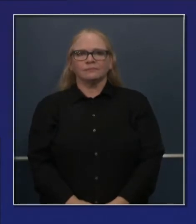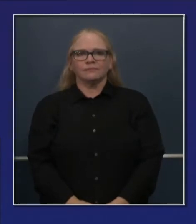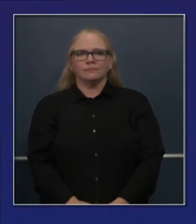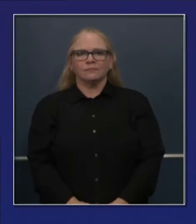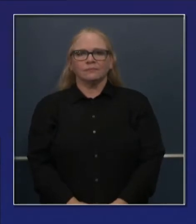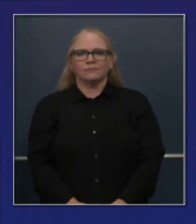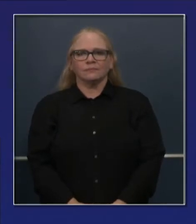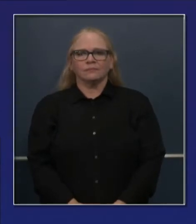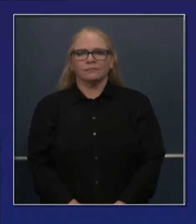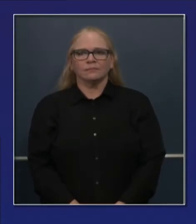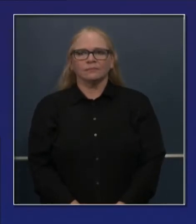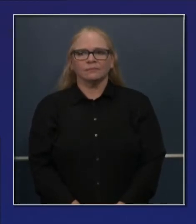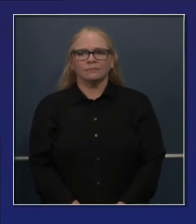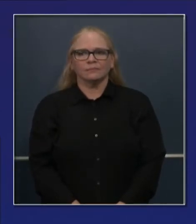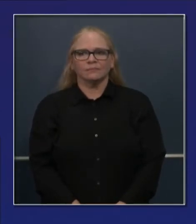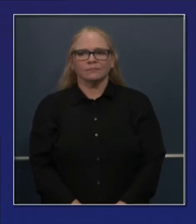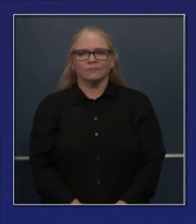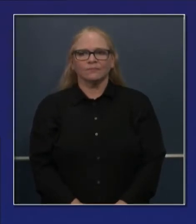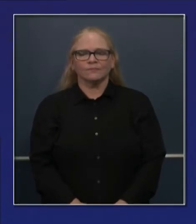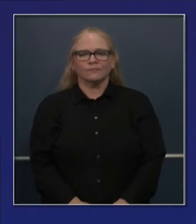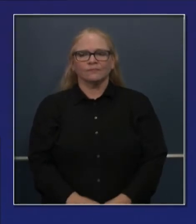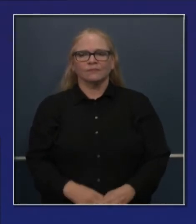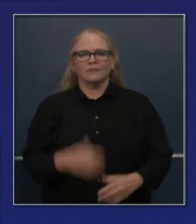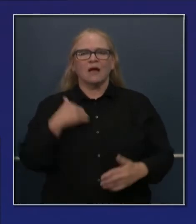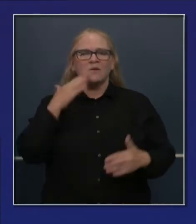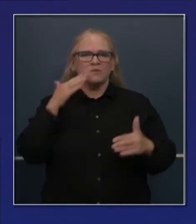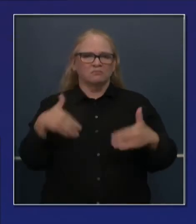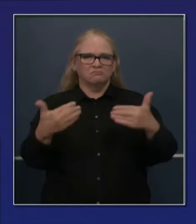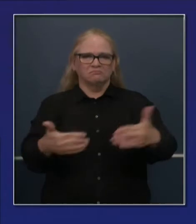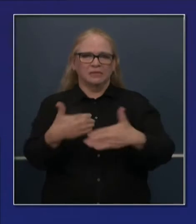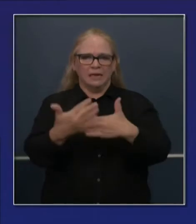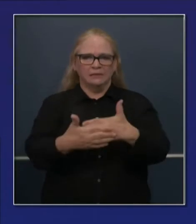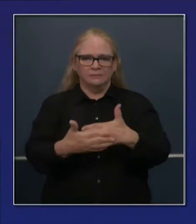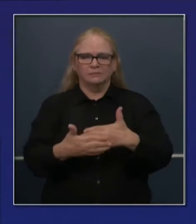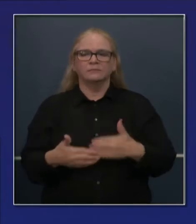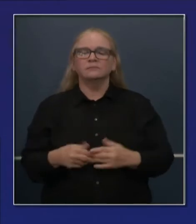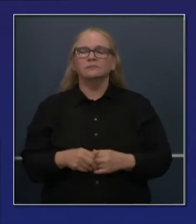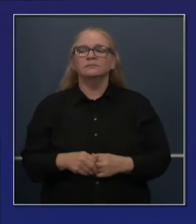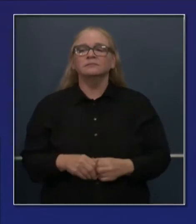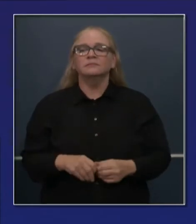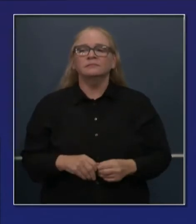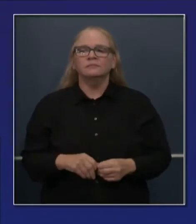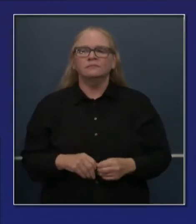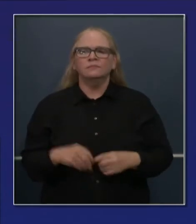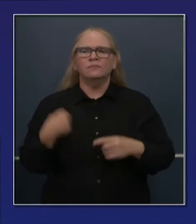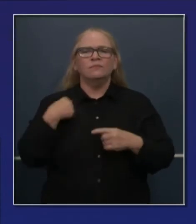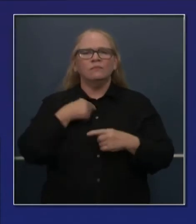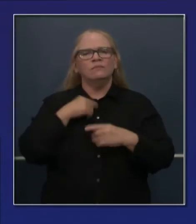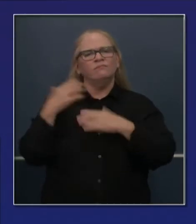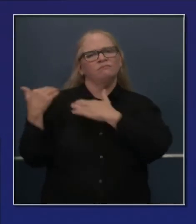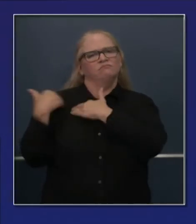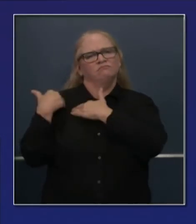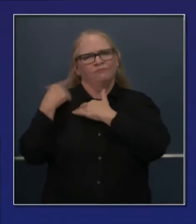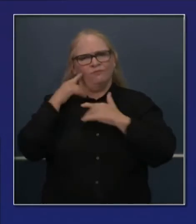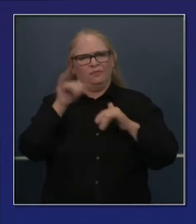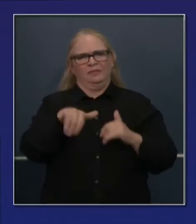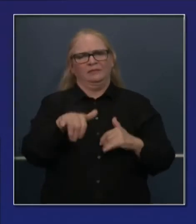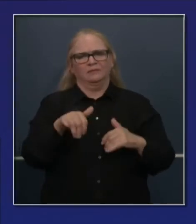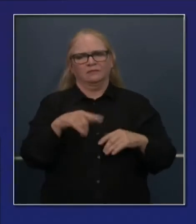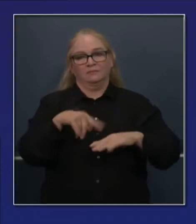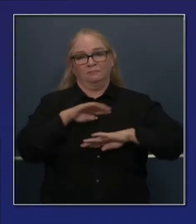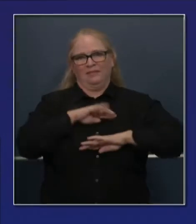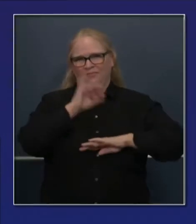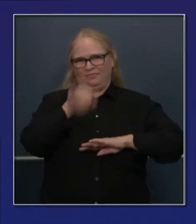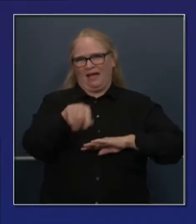of focus and diligence that's required of us to meet our responsibility head on, to guarantee